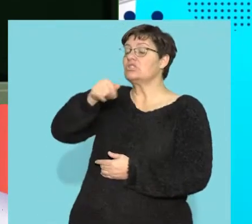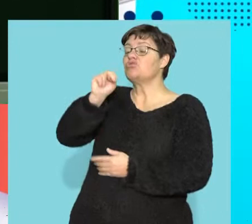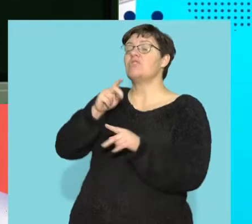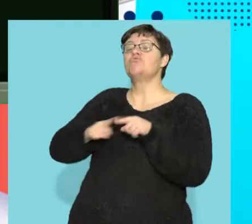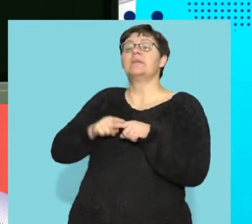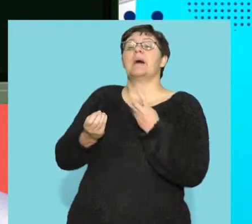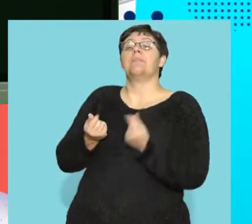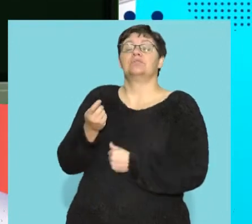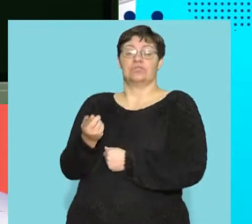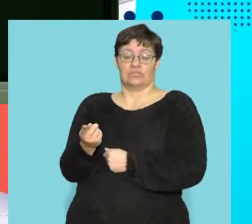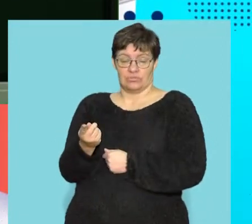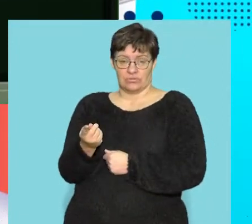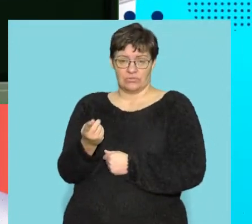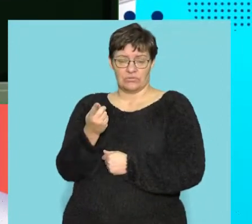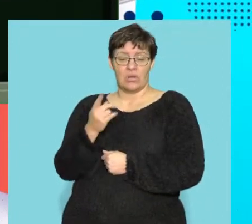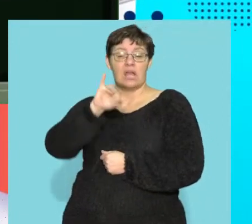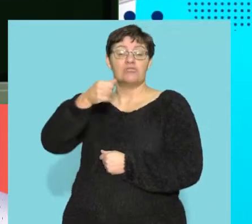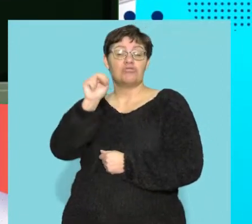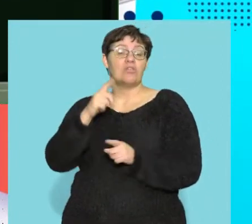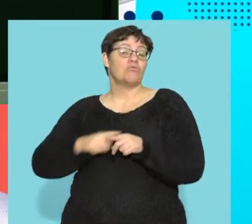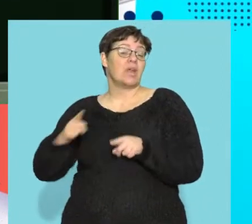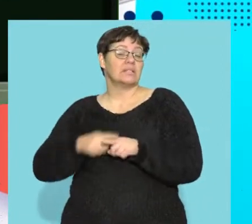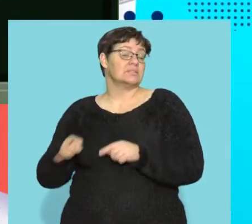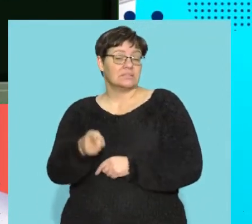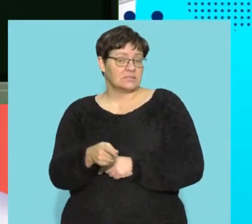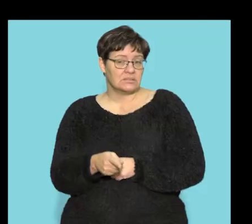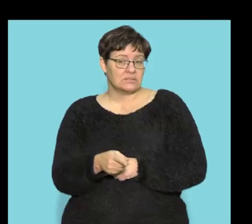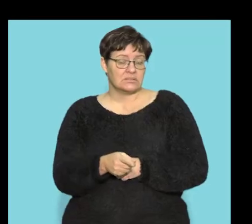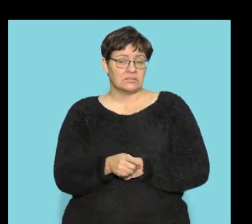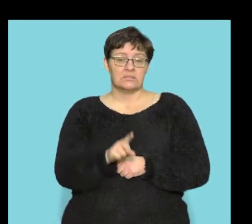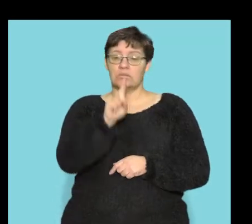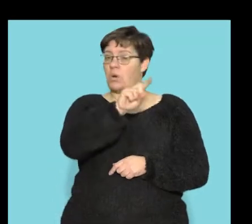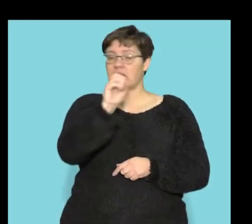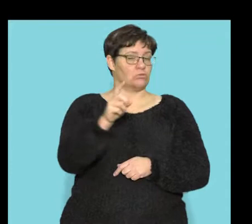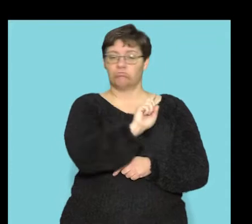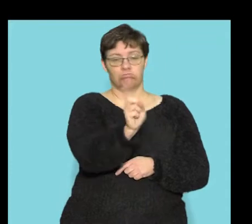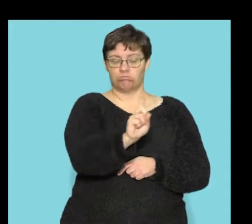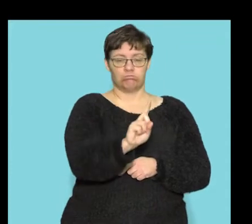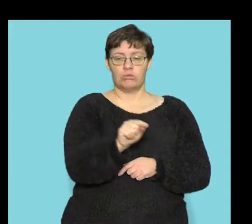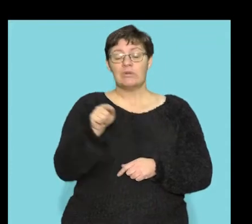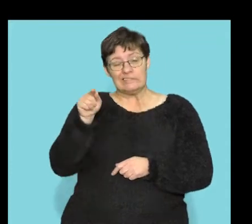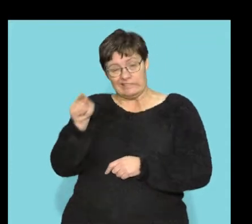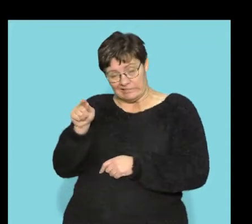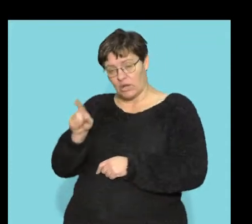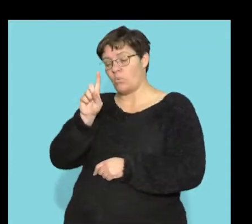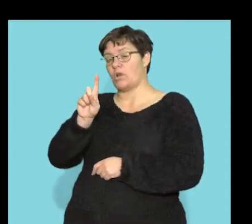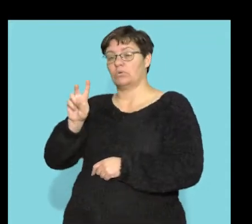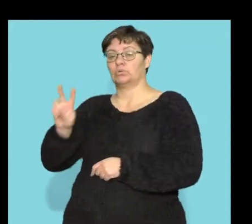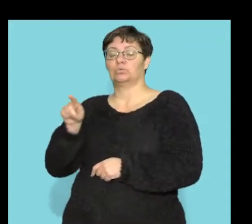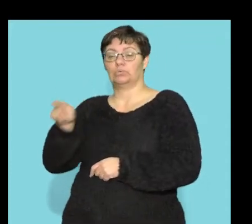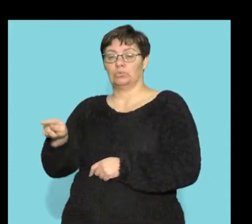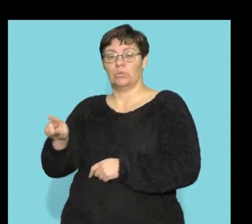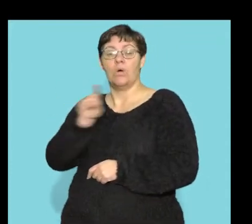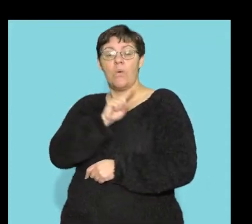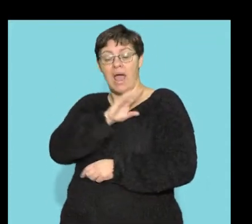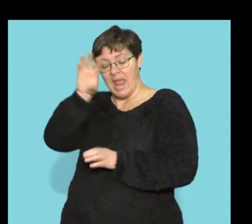rental. Now, what was the January rental? The January rental, was it 100 Definitely not. What was it? It was the 112 because it was